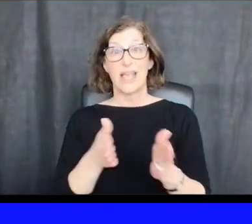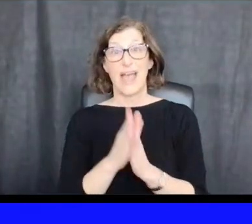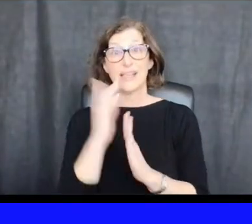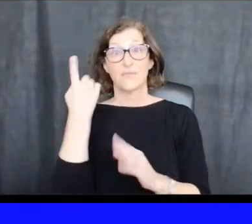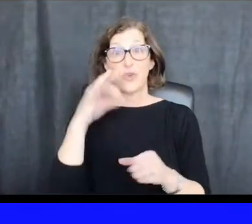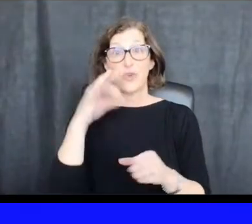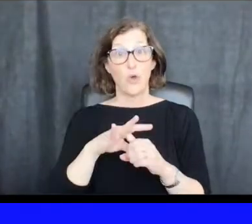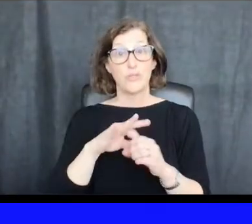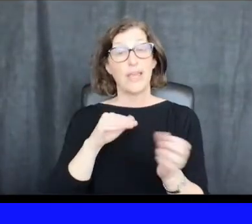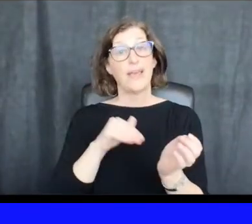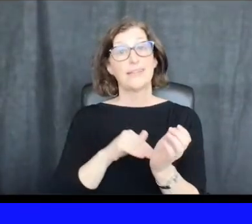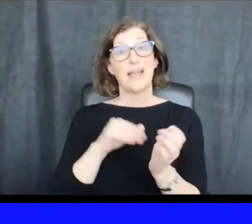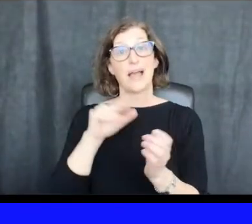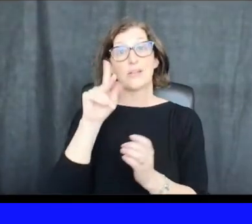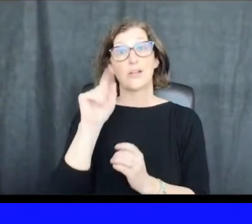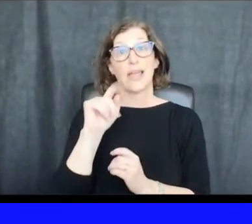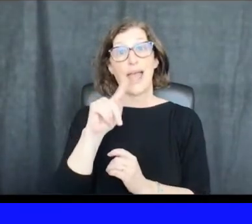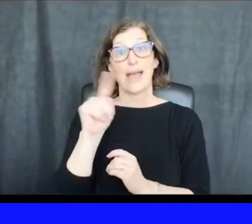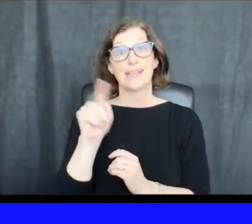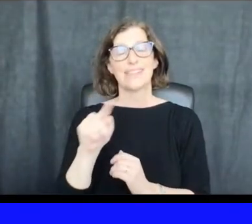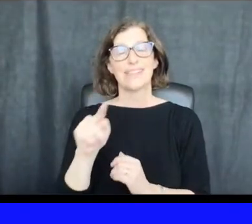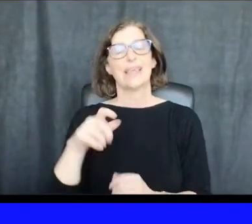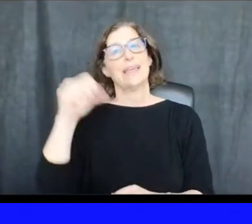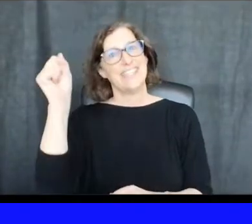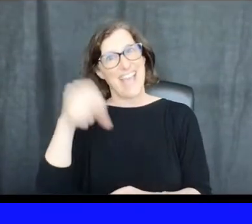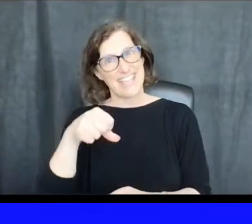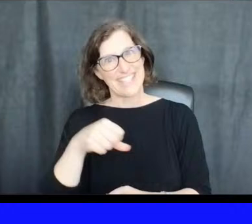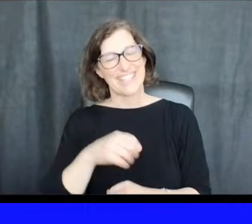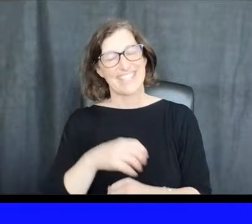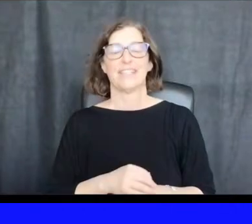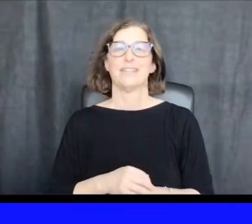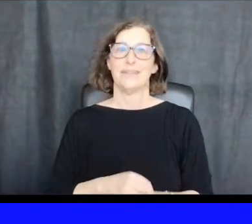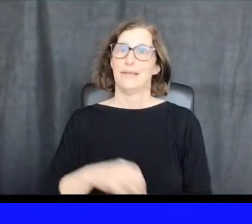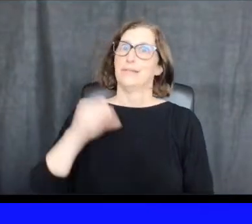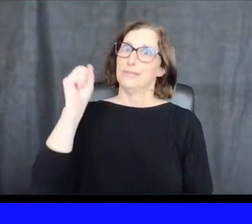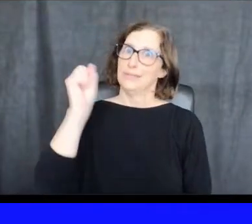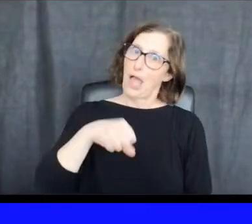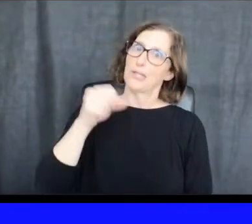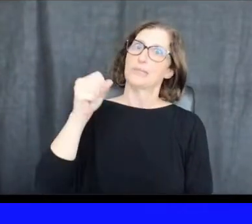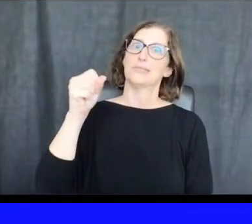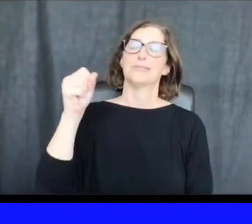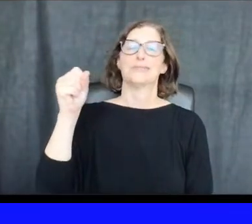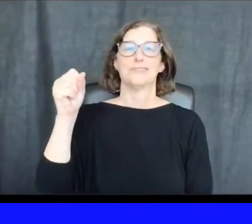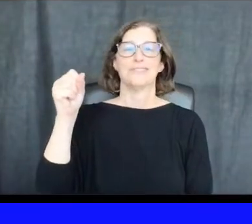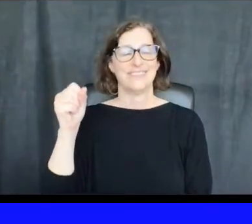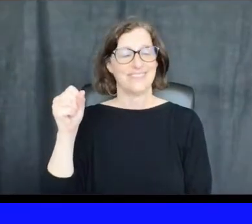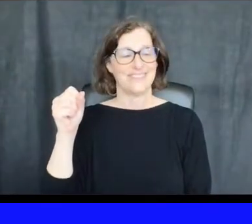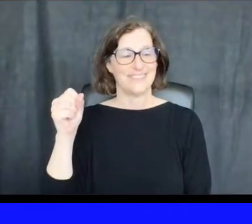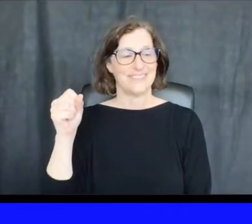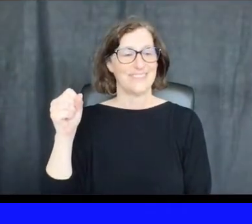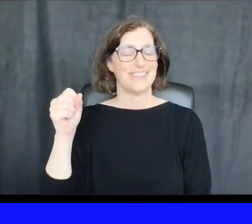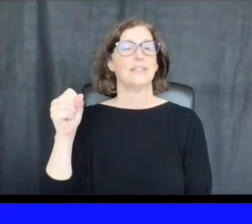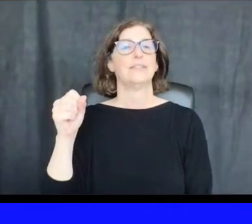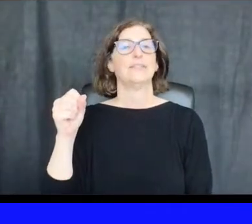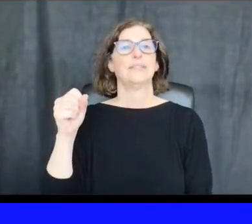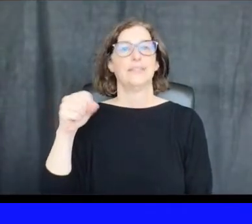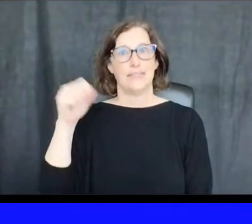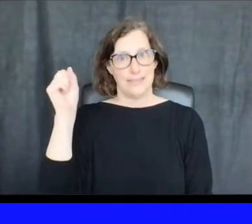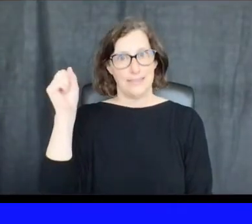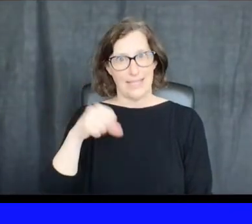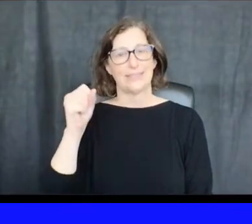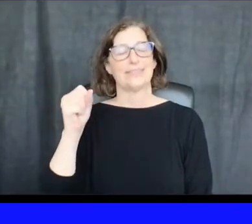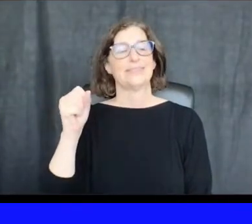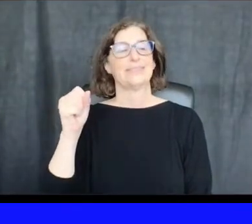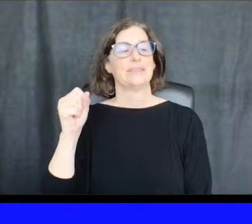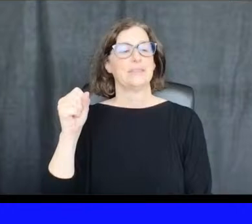the discussion has been largely financial, right? That's part of my responsibility, of course. The two ways we will